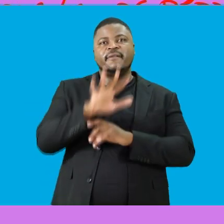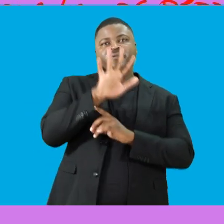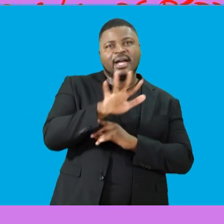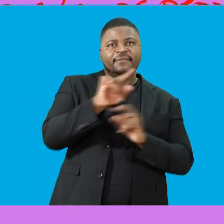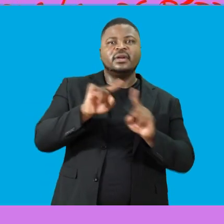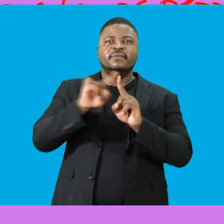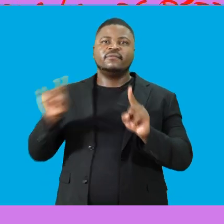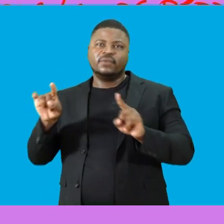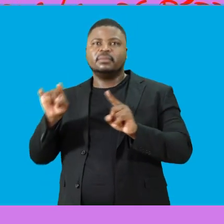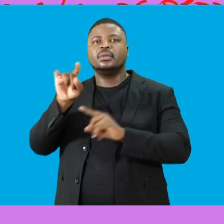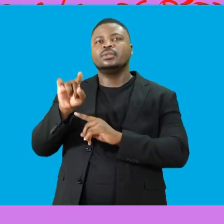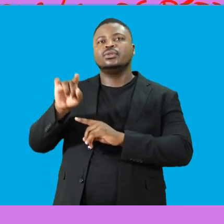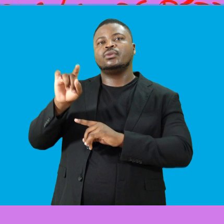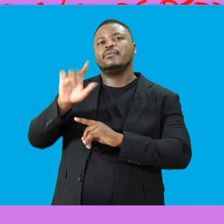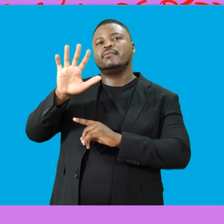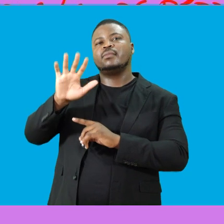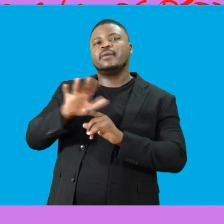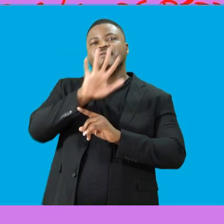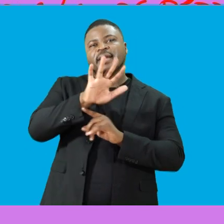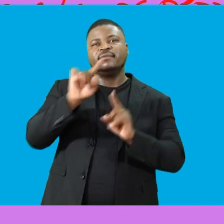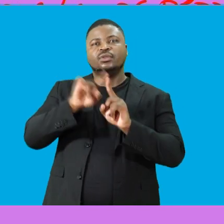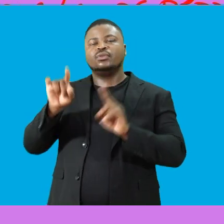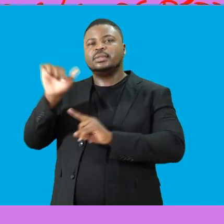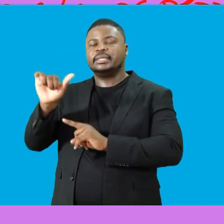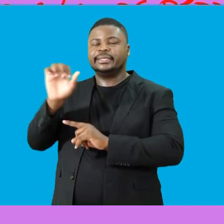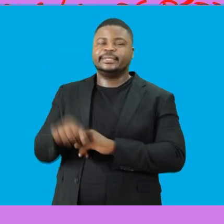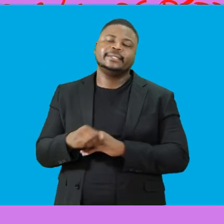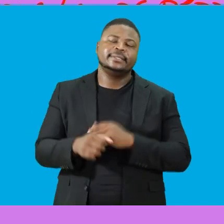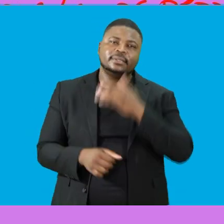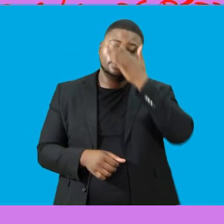people from bus trip